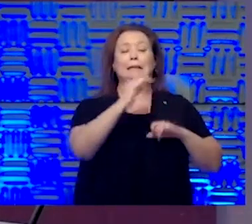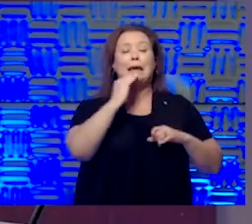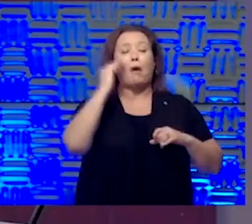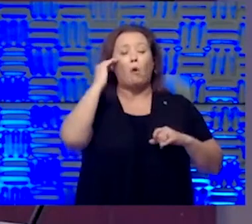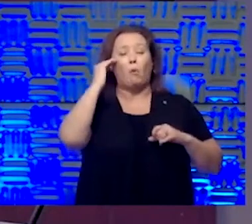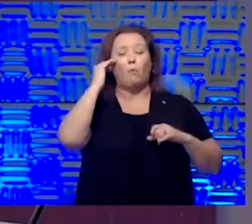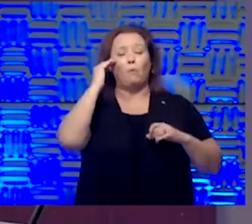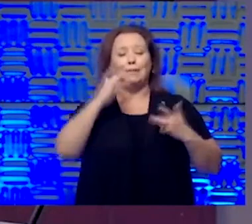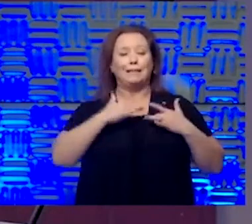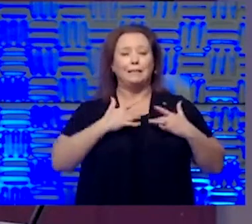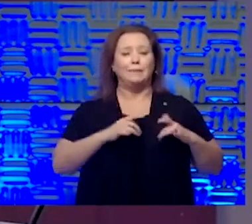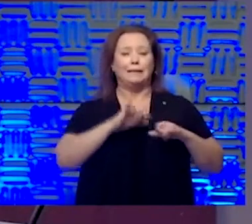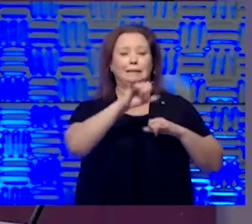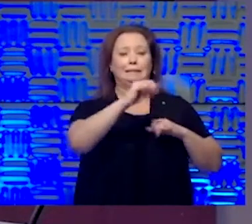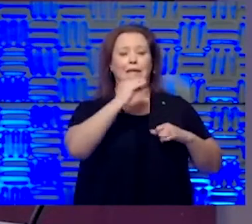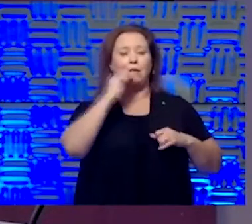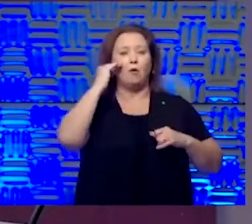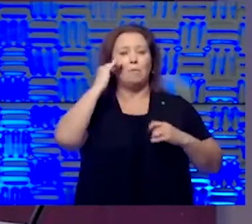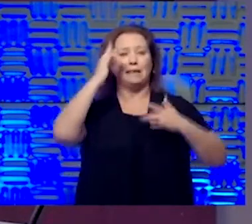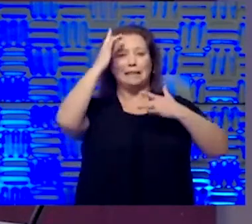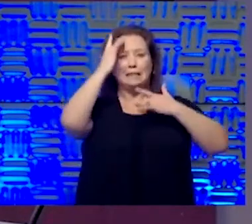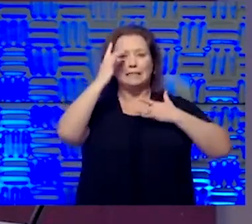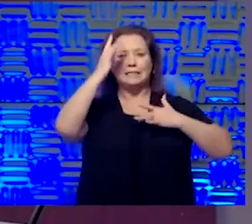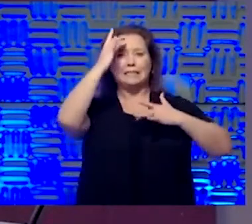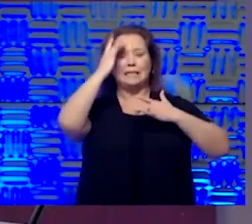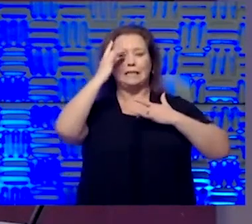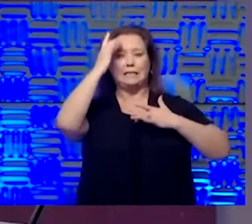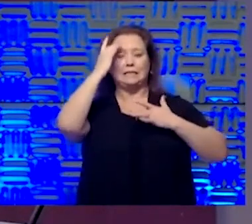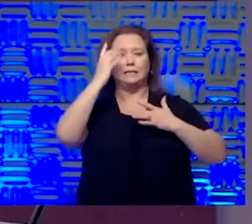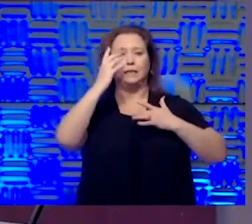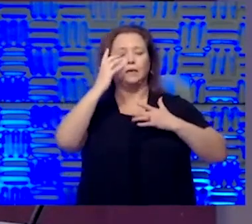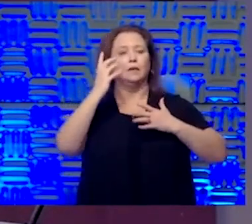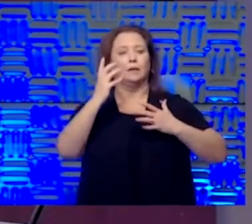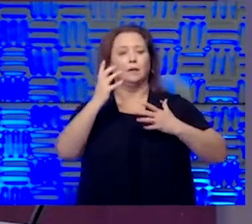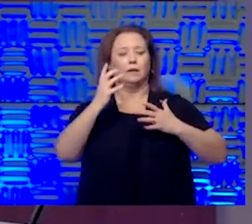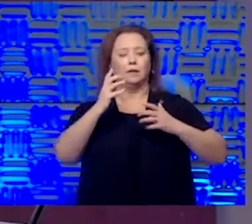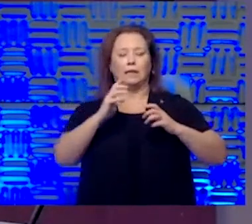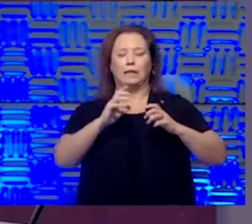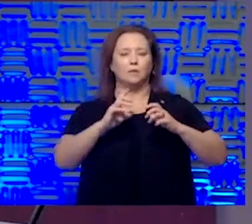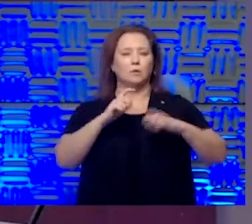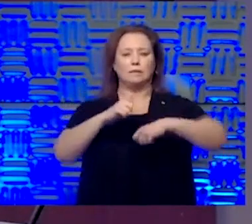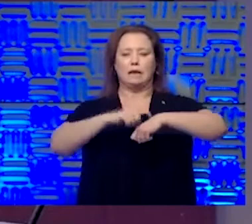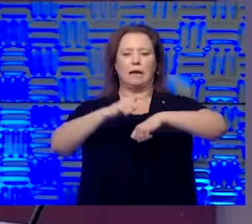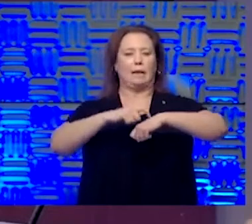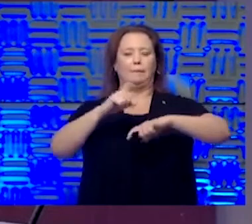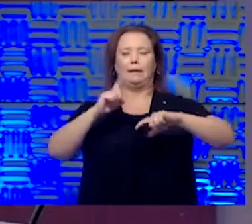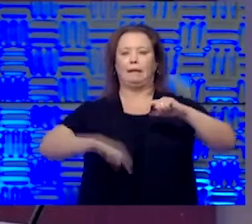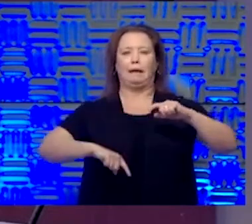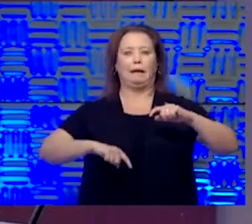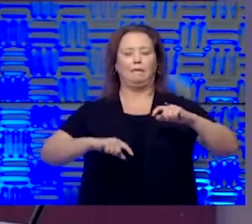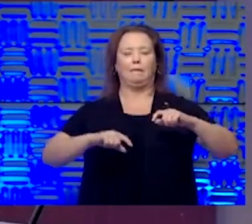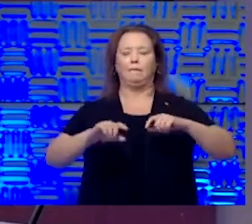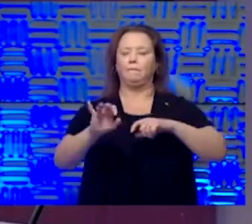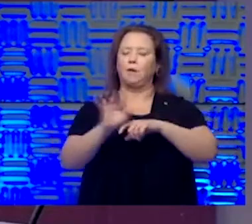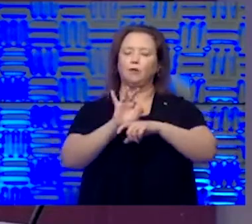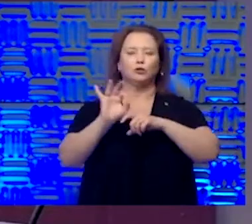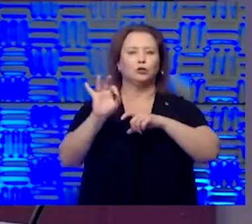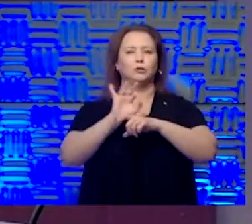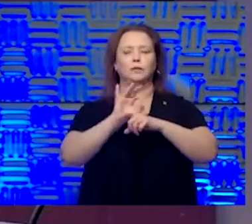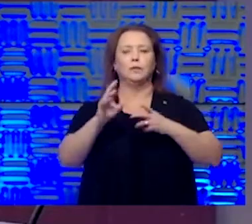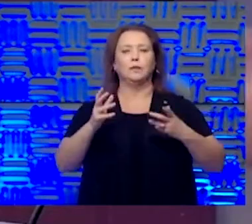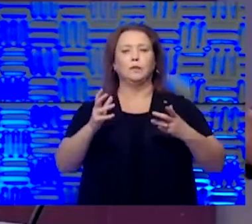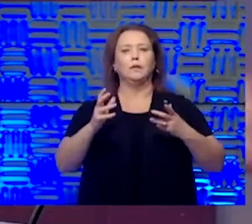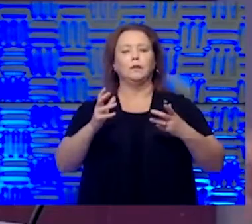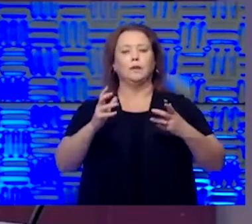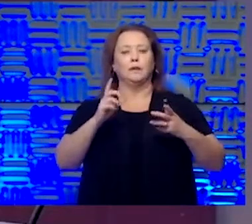allow the disease to force the presentation, meaning they get to a point where they can't physically function, thus they present